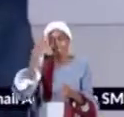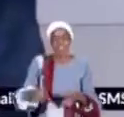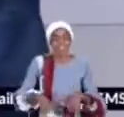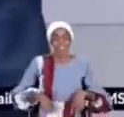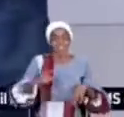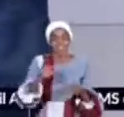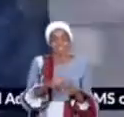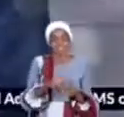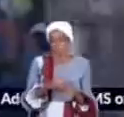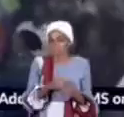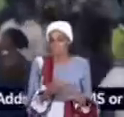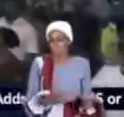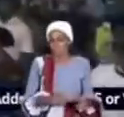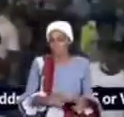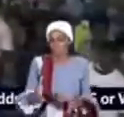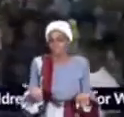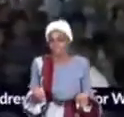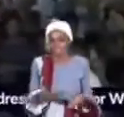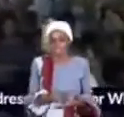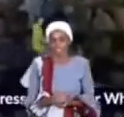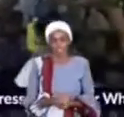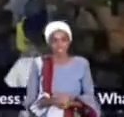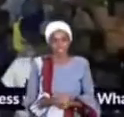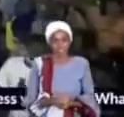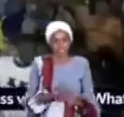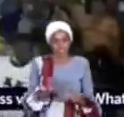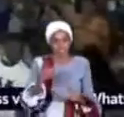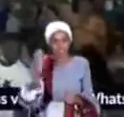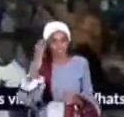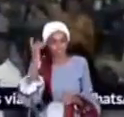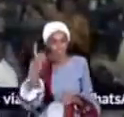It's happening there. It's happening there. Can you hear the sound of the shout of joy?